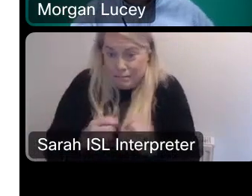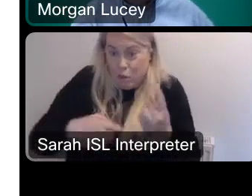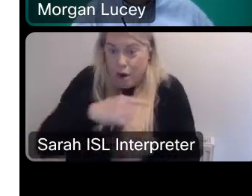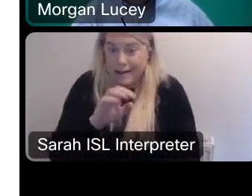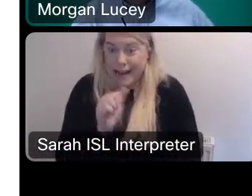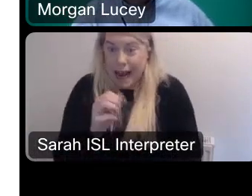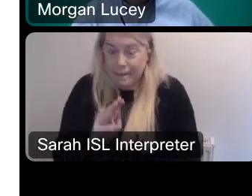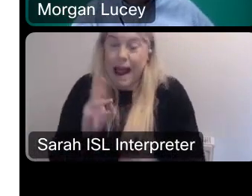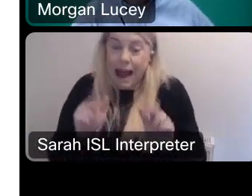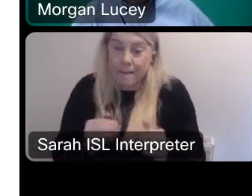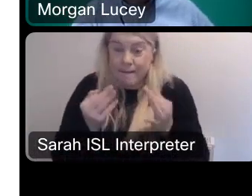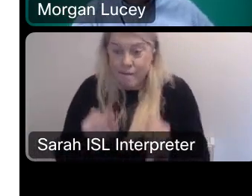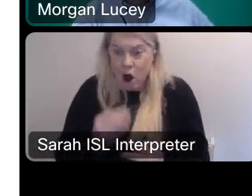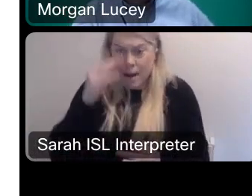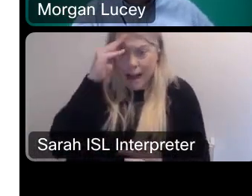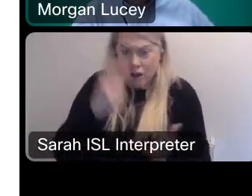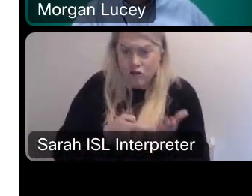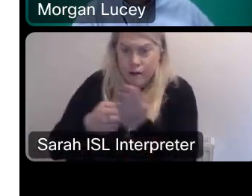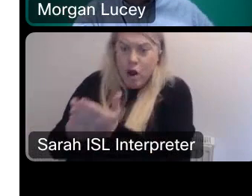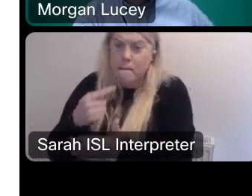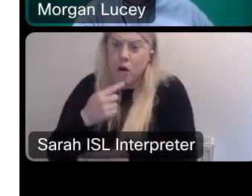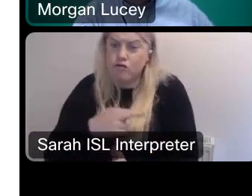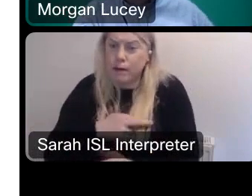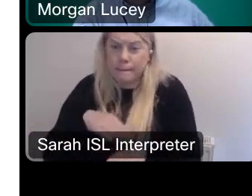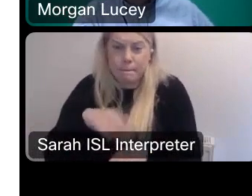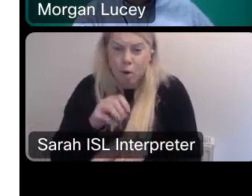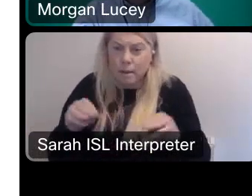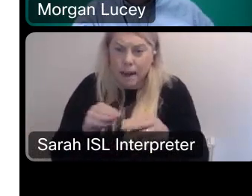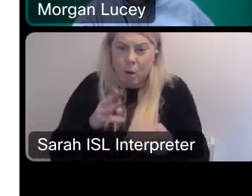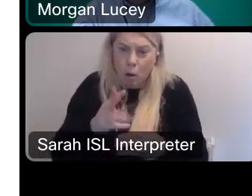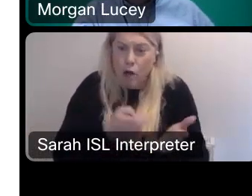formal management referrals, but the majority of people self-refer.